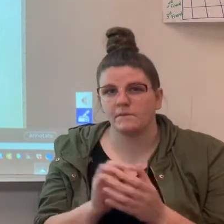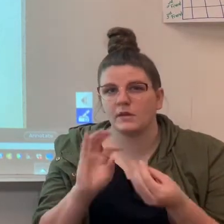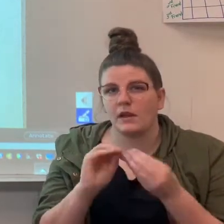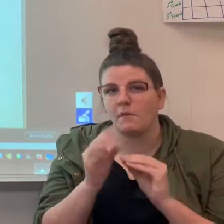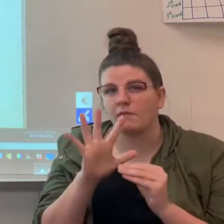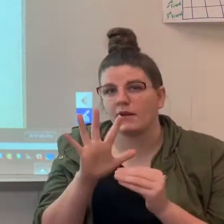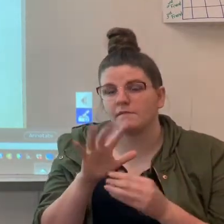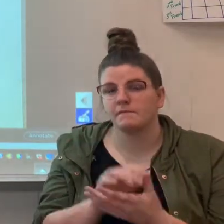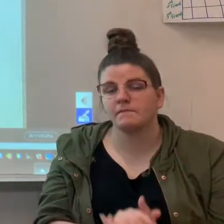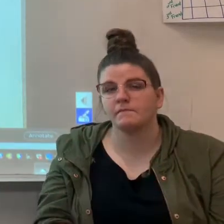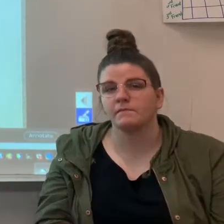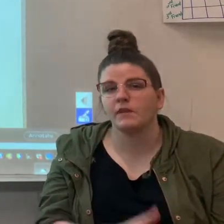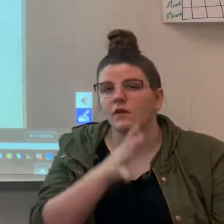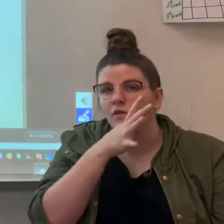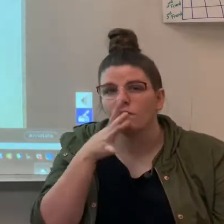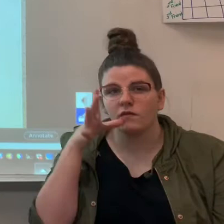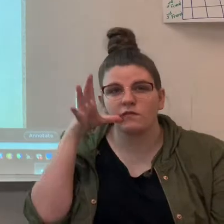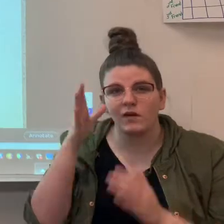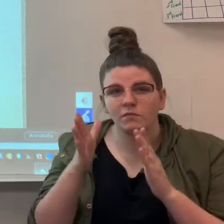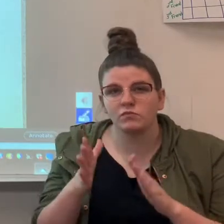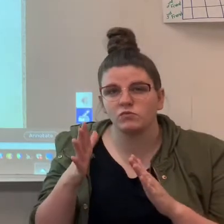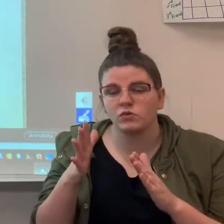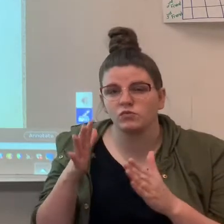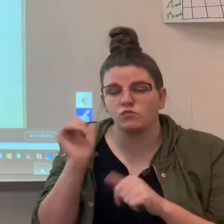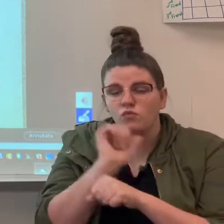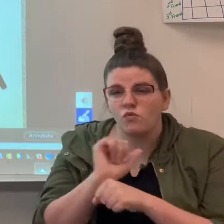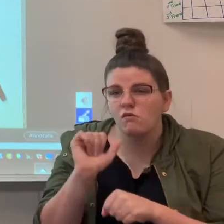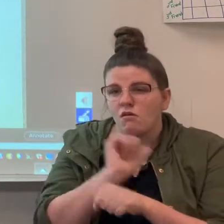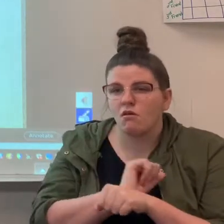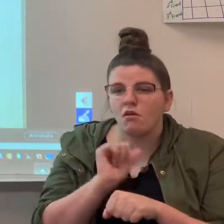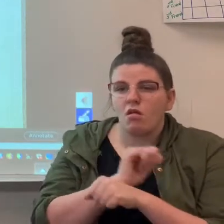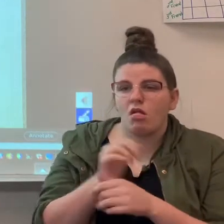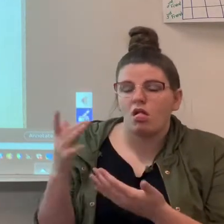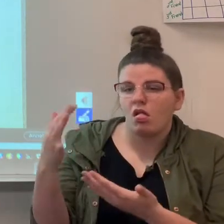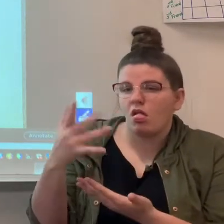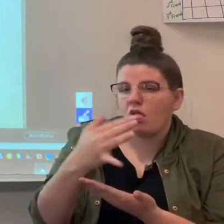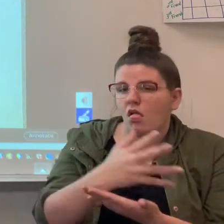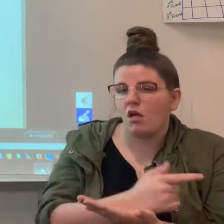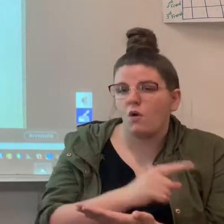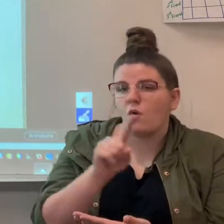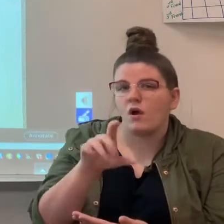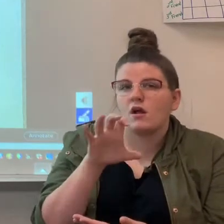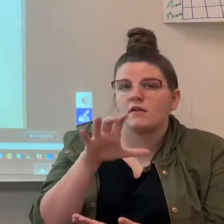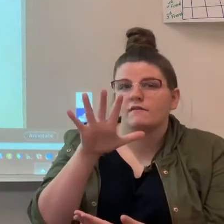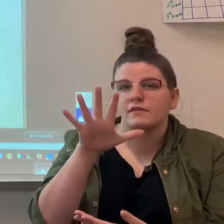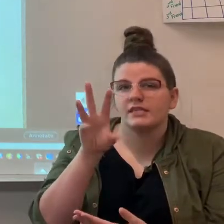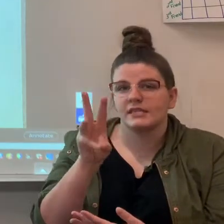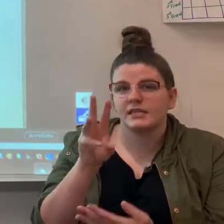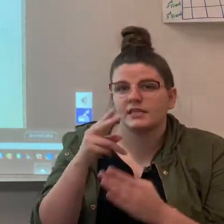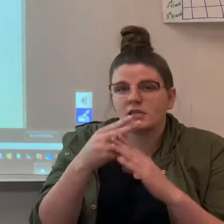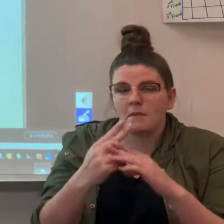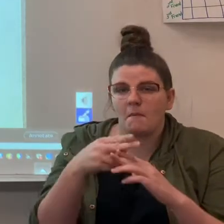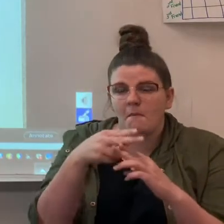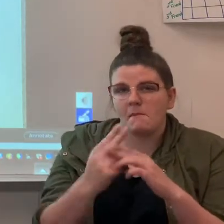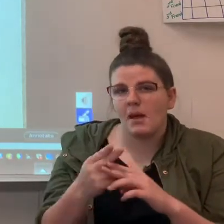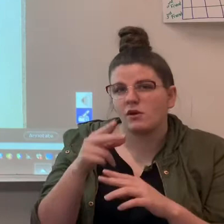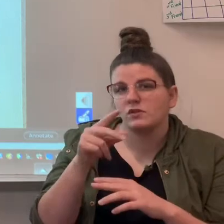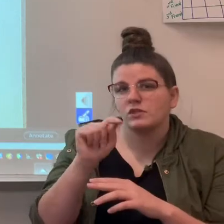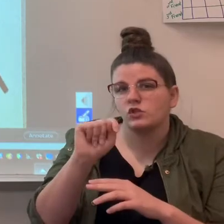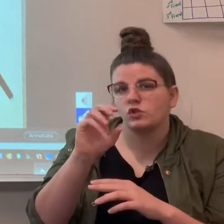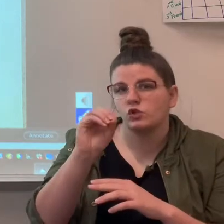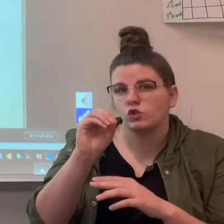5, farm workers harvested 156 pounds of tomatoes from its field